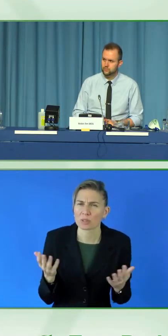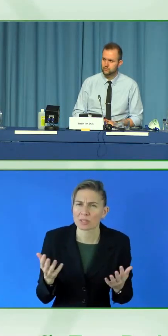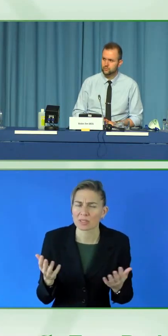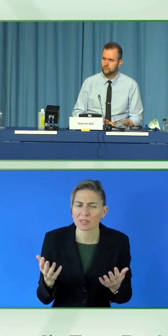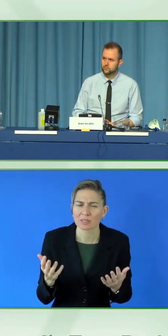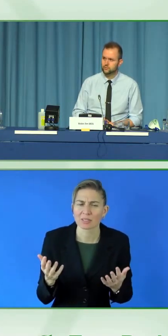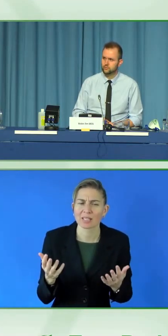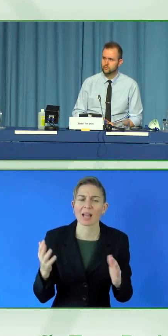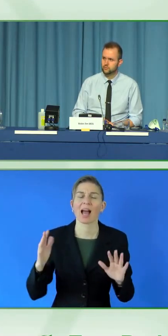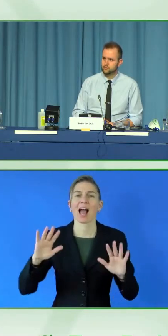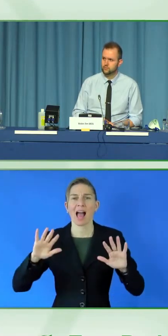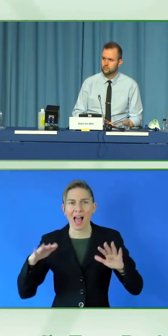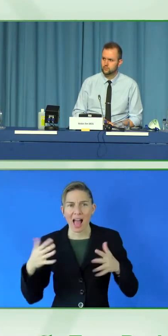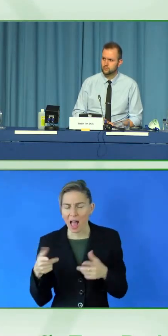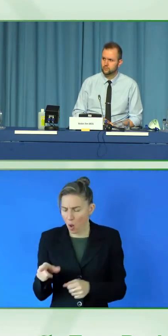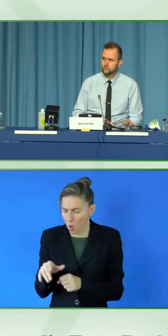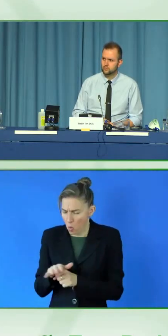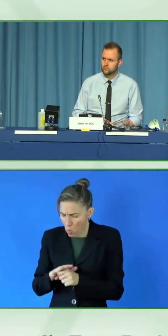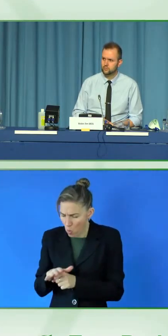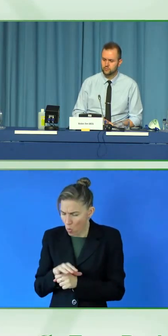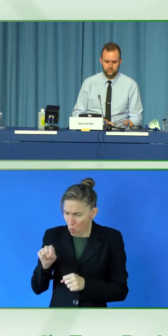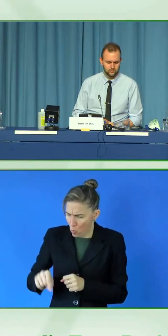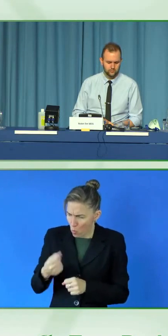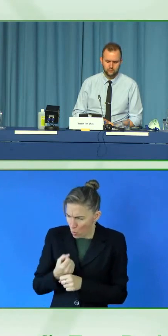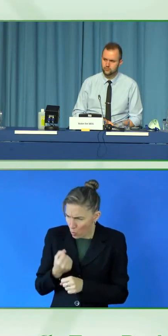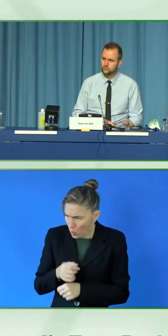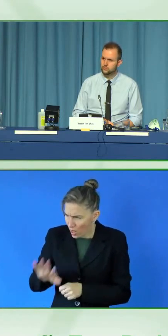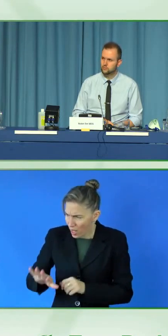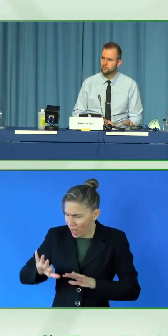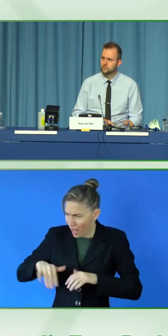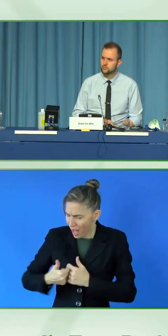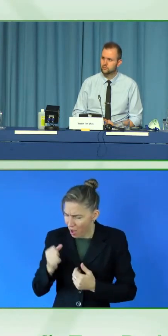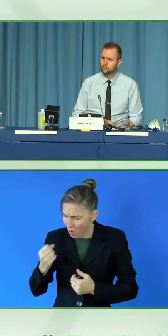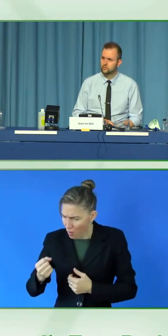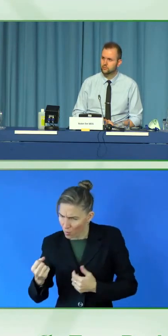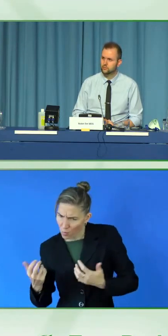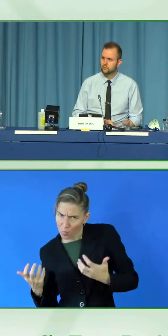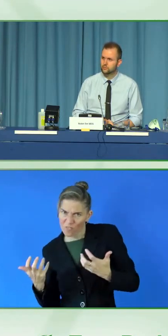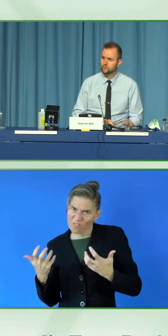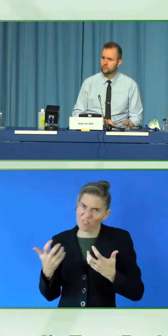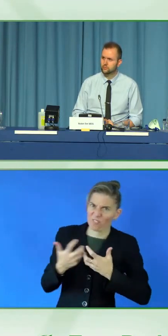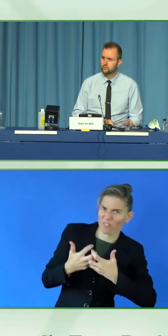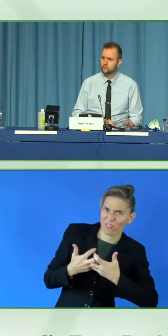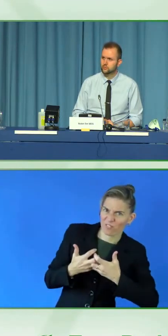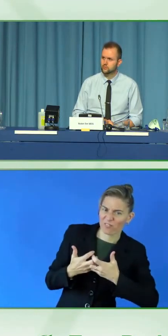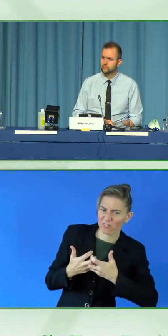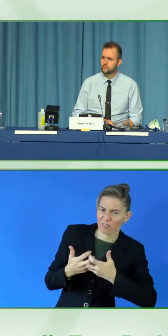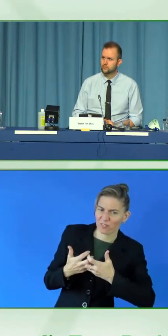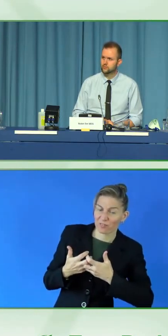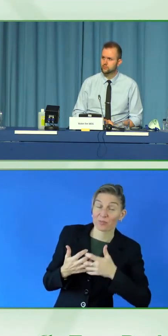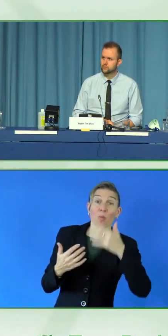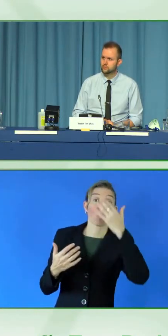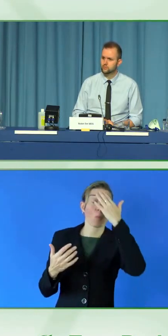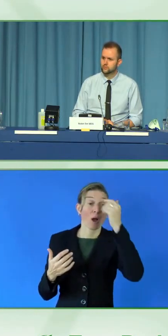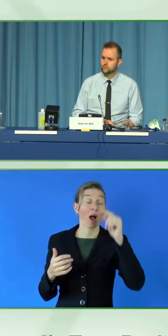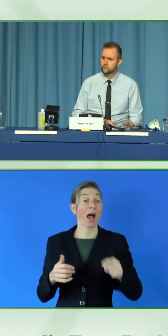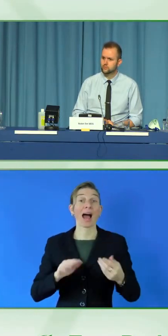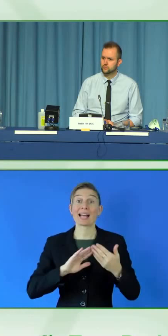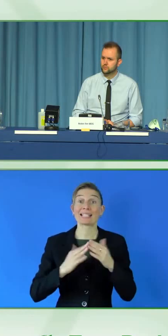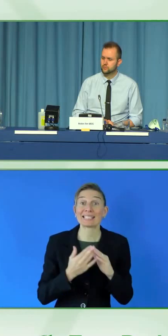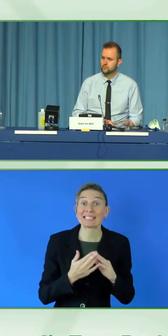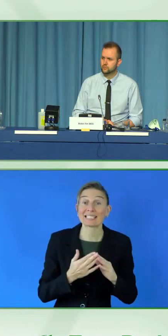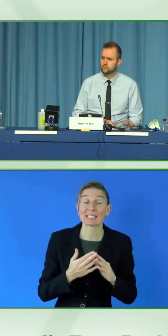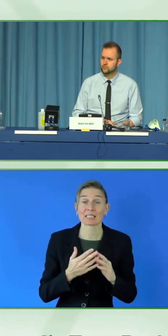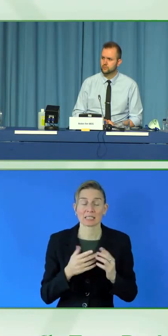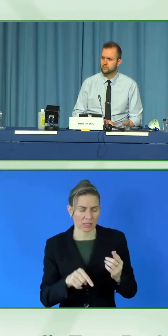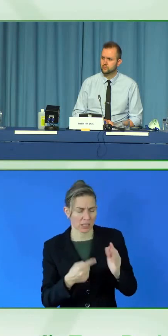in. So what is really interesting is when cities are developing these kind of policies to